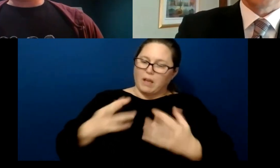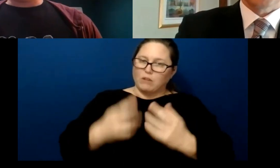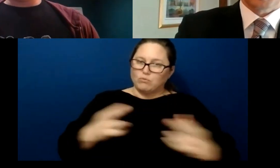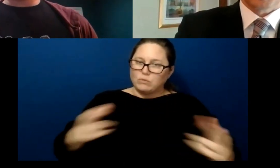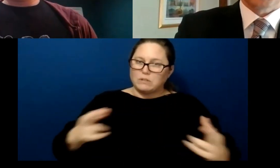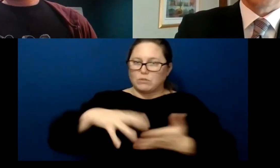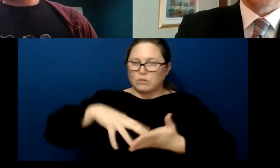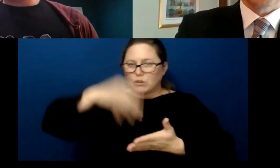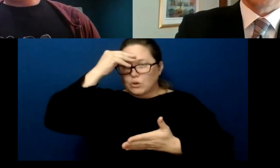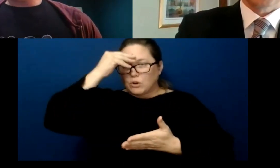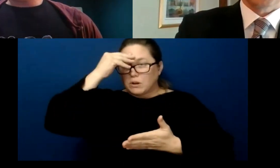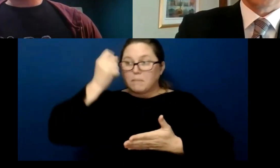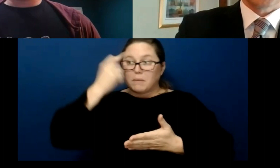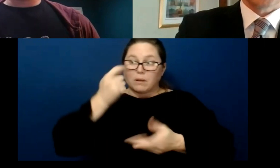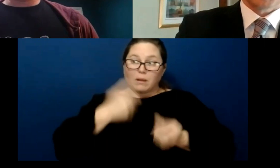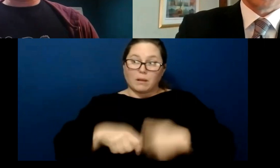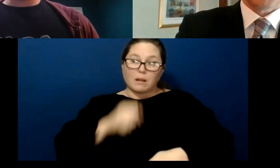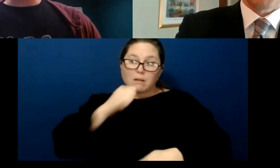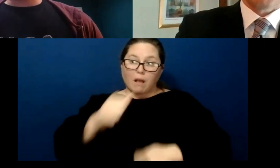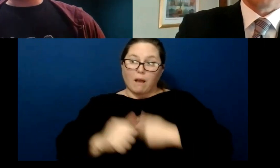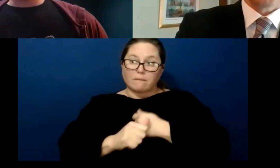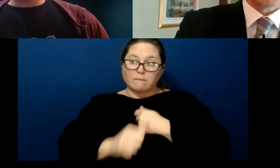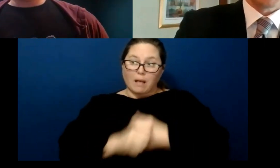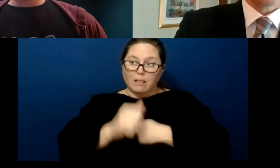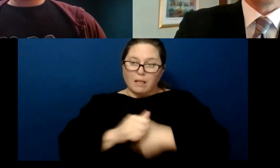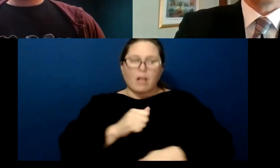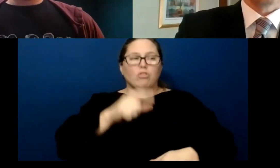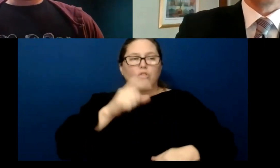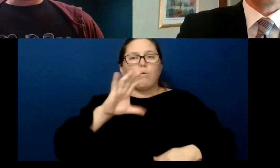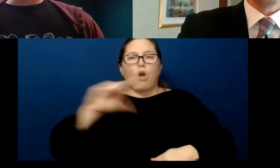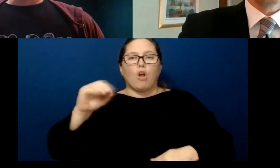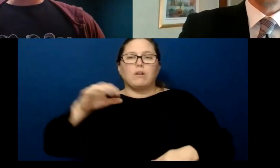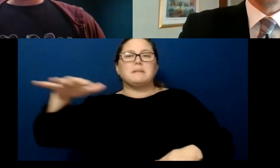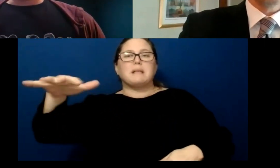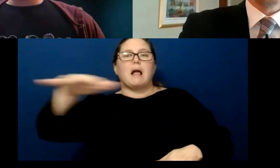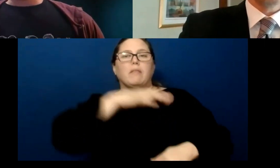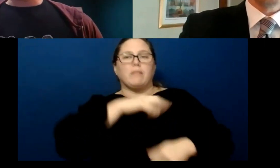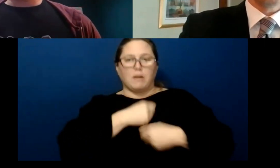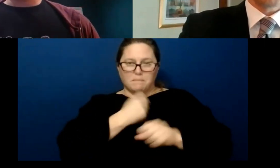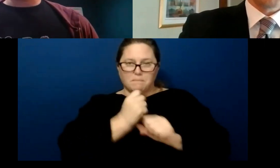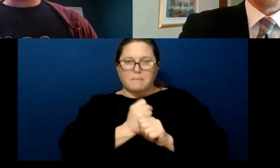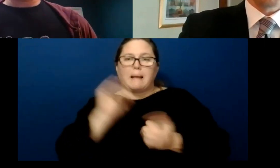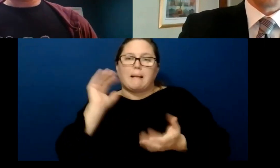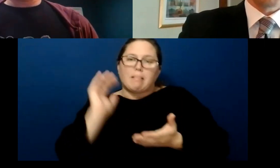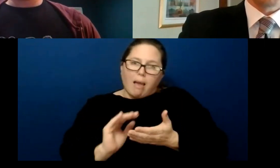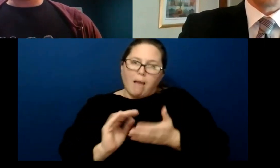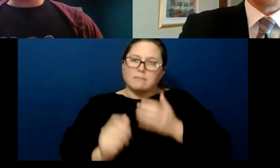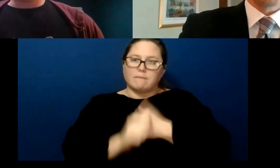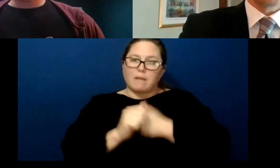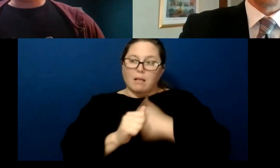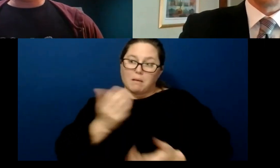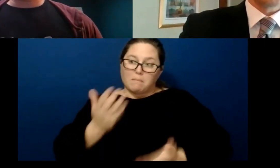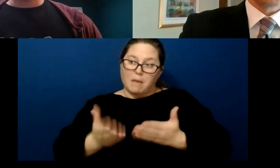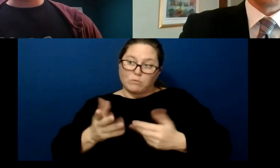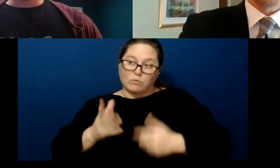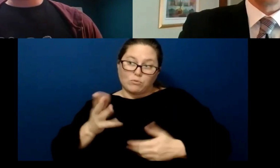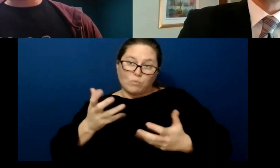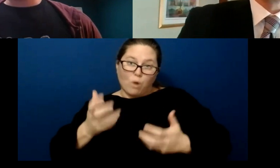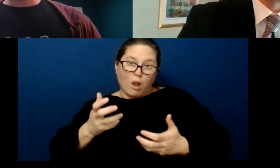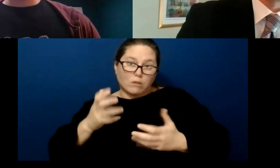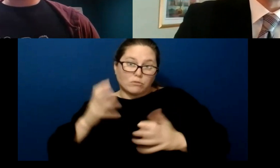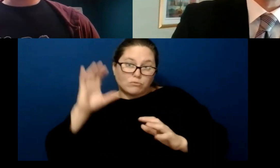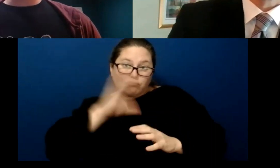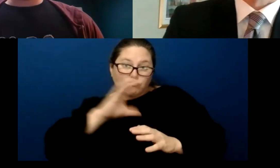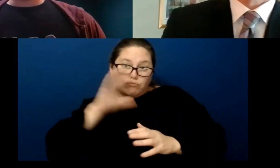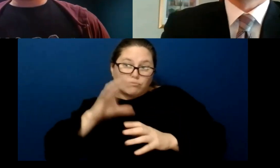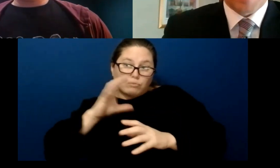terms of nonviolence, there are companies out there that make less violent games. If you wanted to work for one of those companies, you'd obviously want to look up